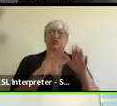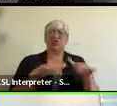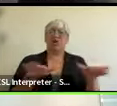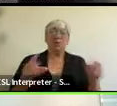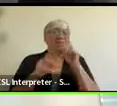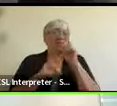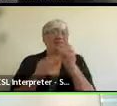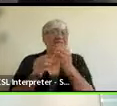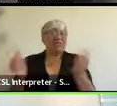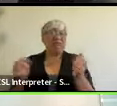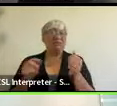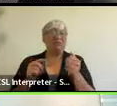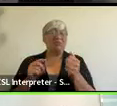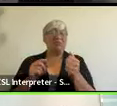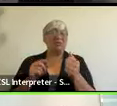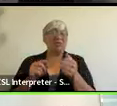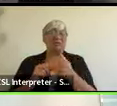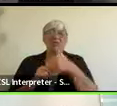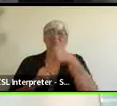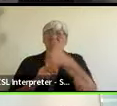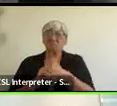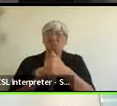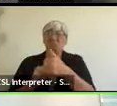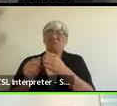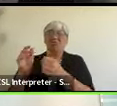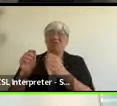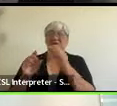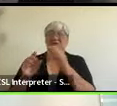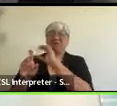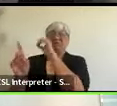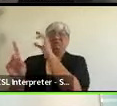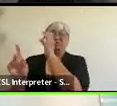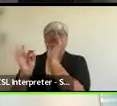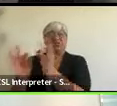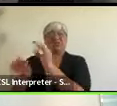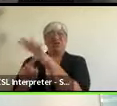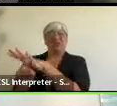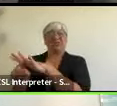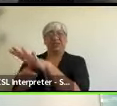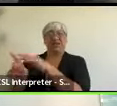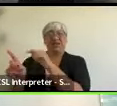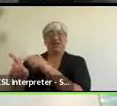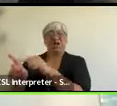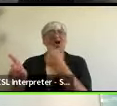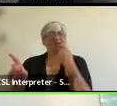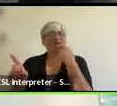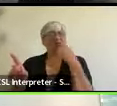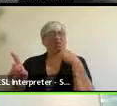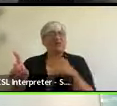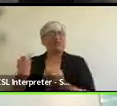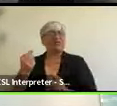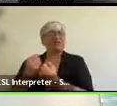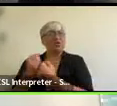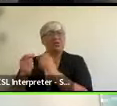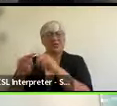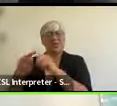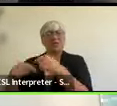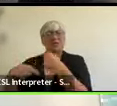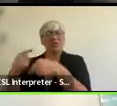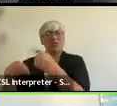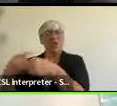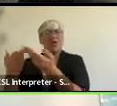in a cater-made facility for their disabilities. And I think that more of those should be supported and kept open and better